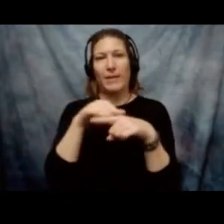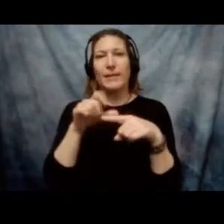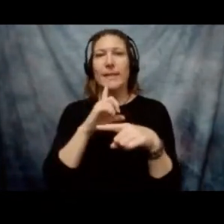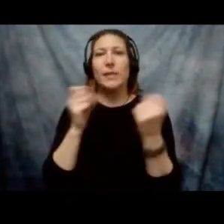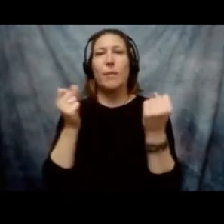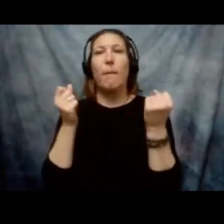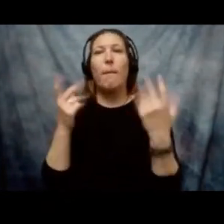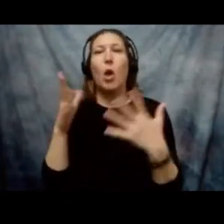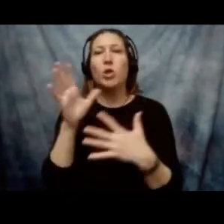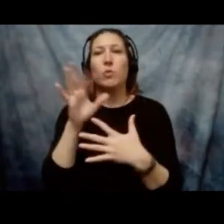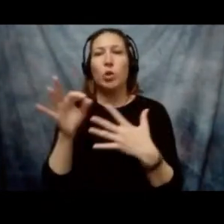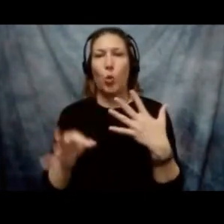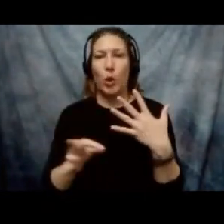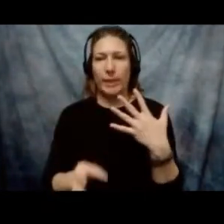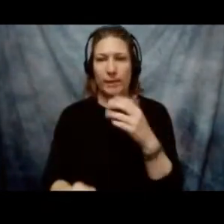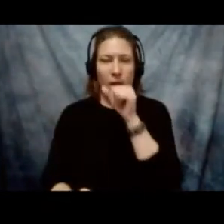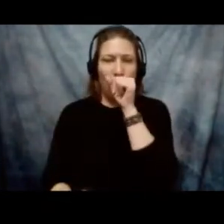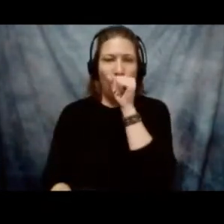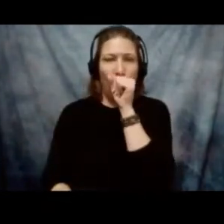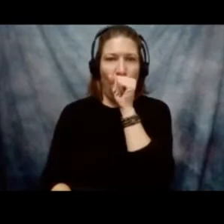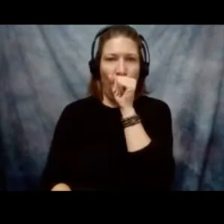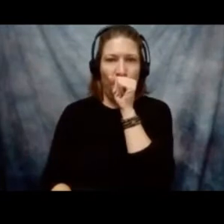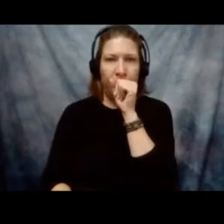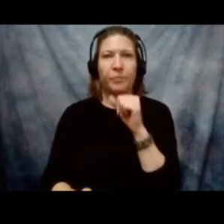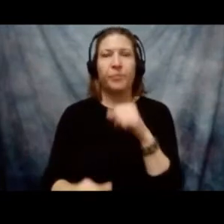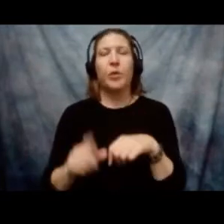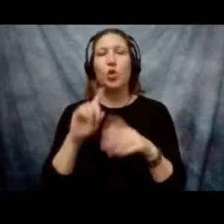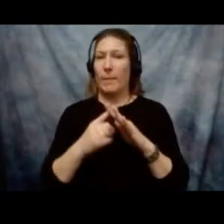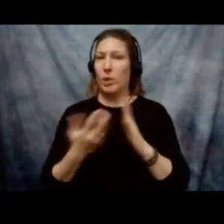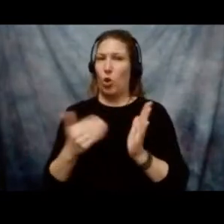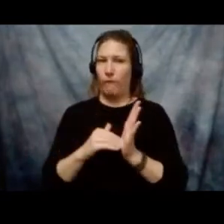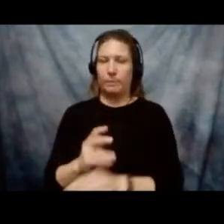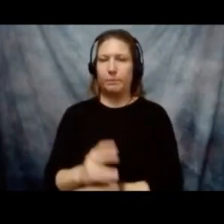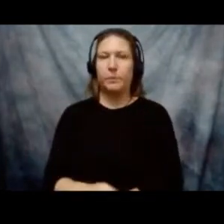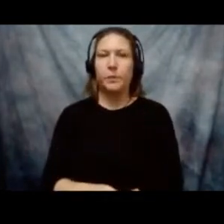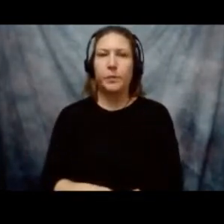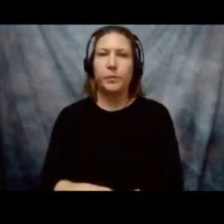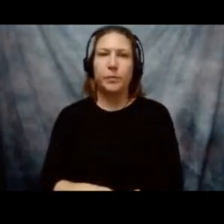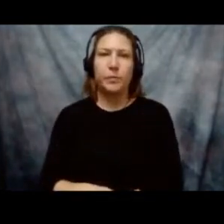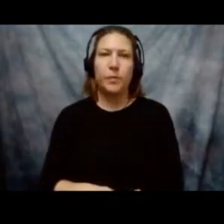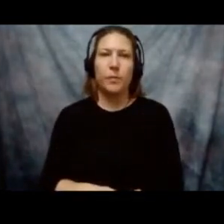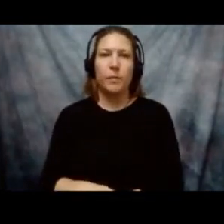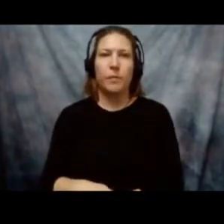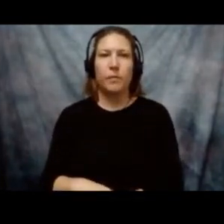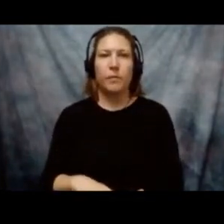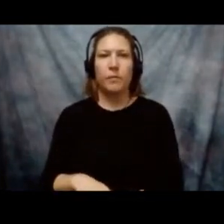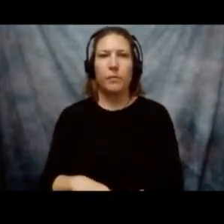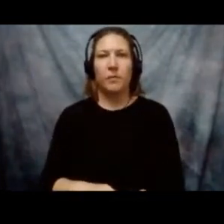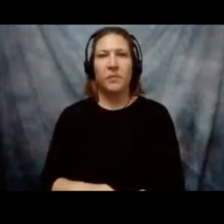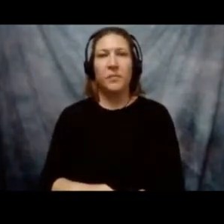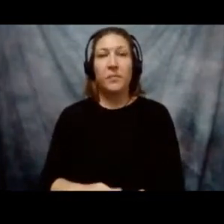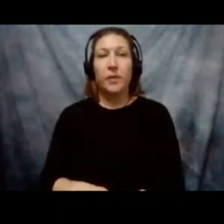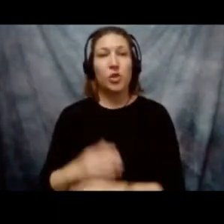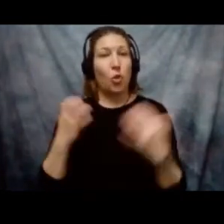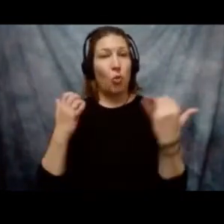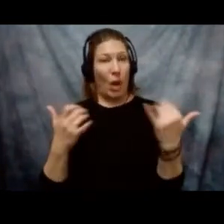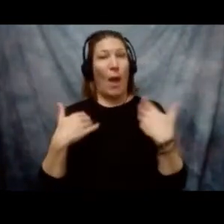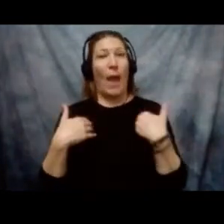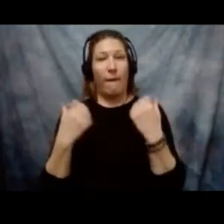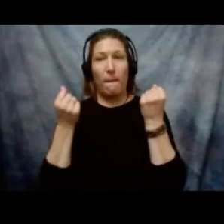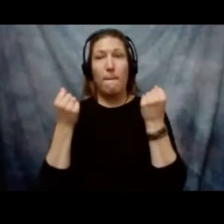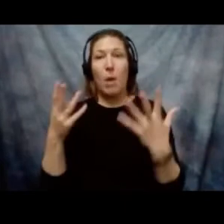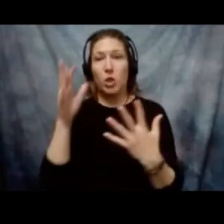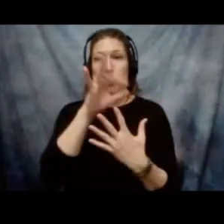refresh this, restart. Because right now, the multiple choice, my options is I could click on anything. It's